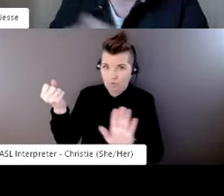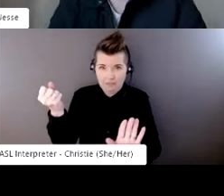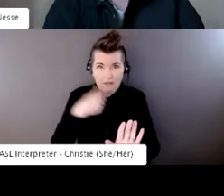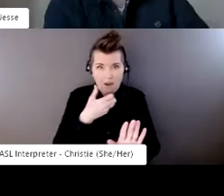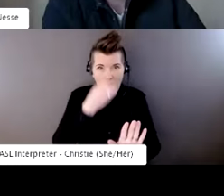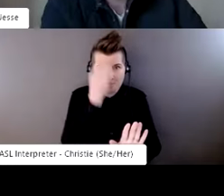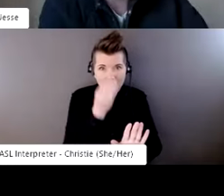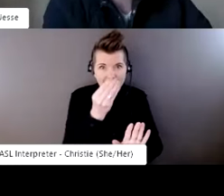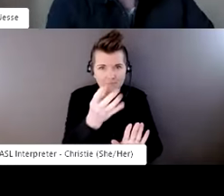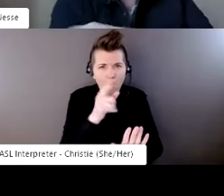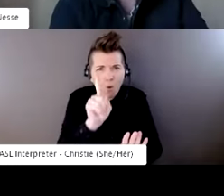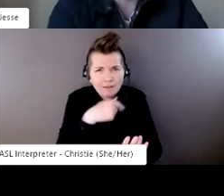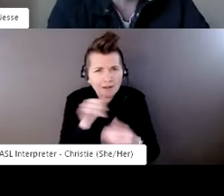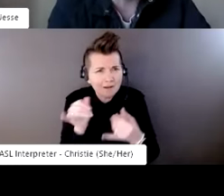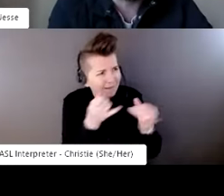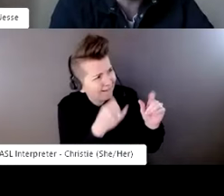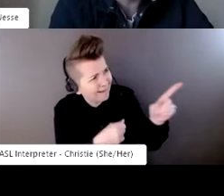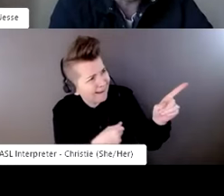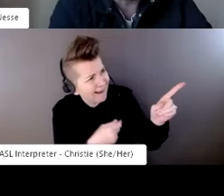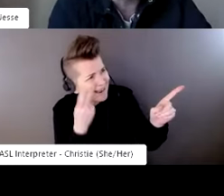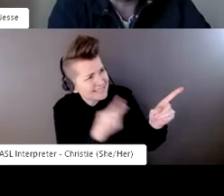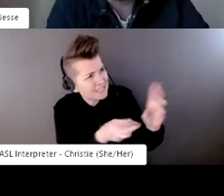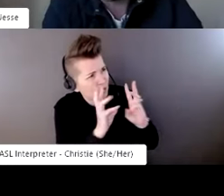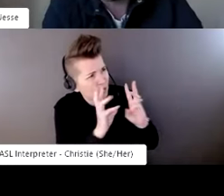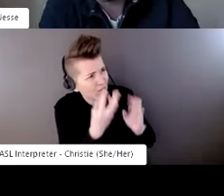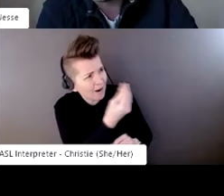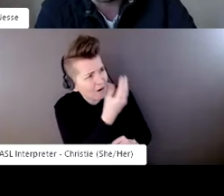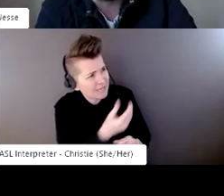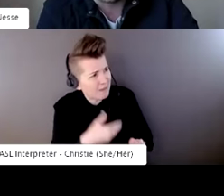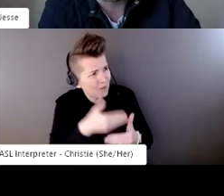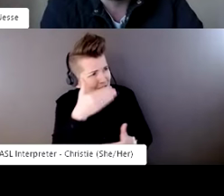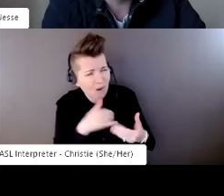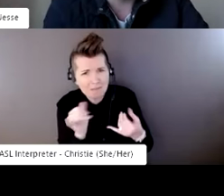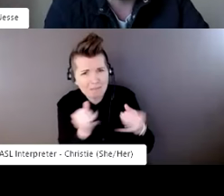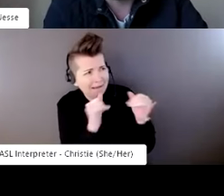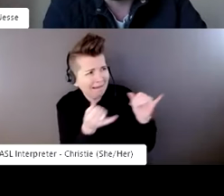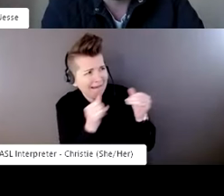window right now, it just makes me think that one of the other things that you can do online,